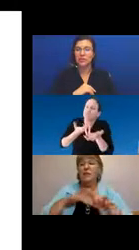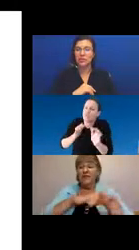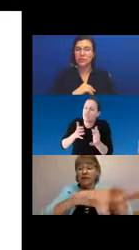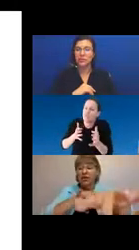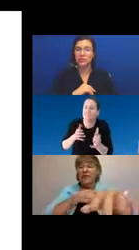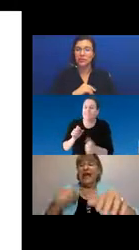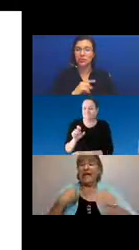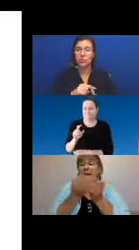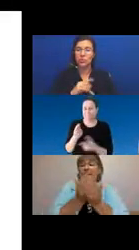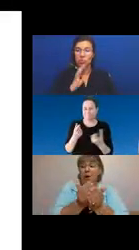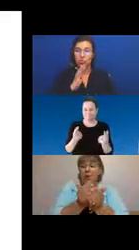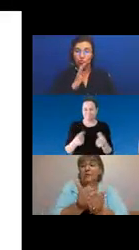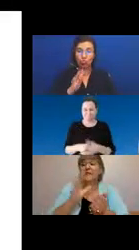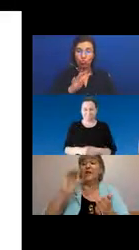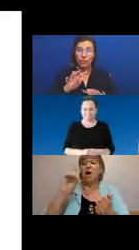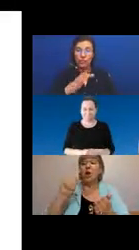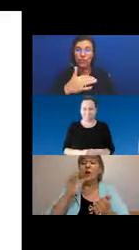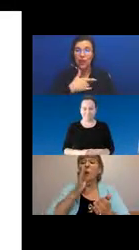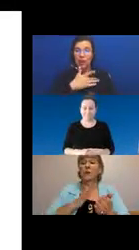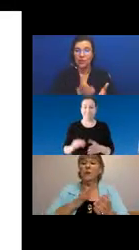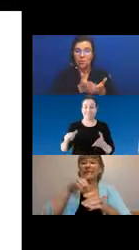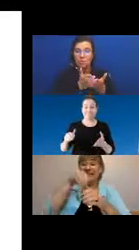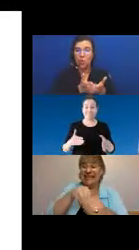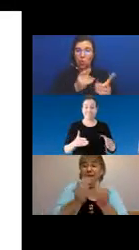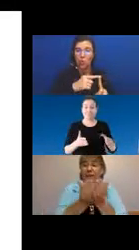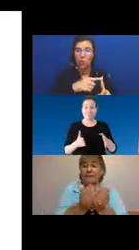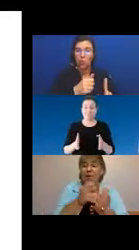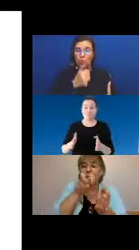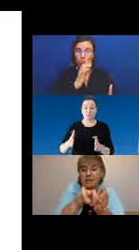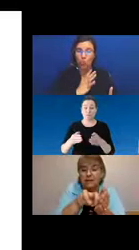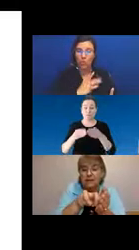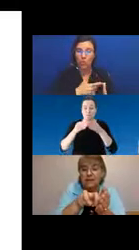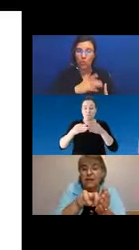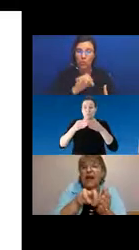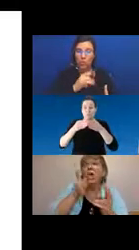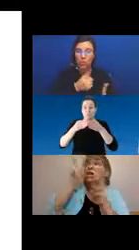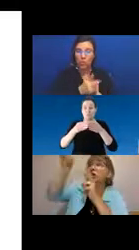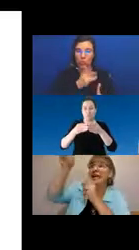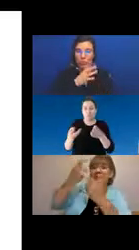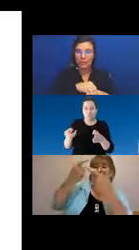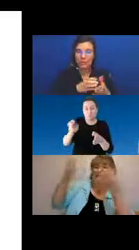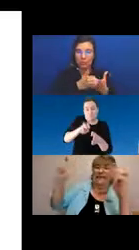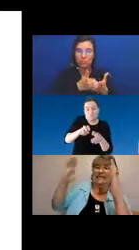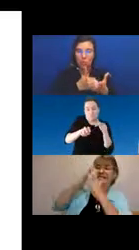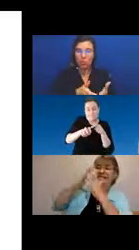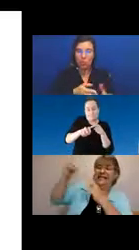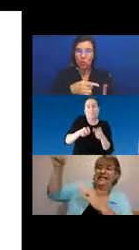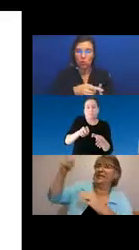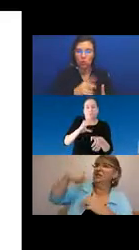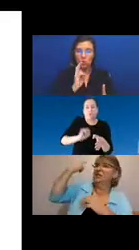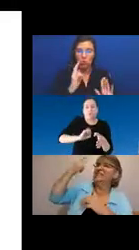the river has a boat. The Coda woman was in the boat. Looking at the big